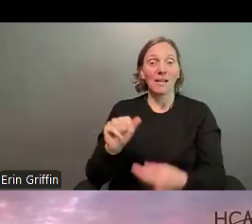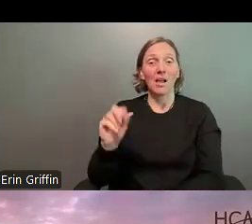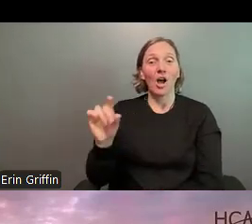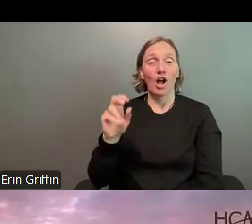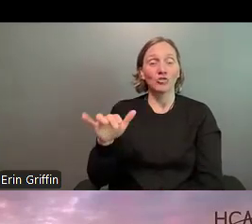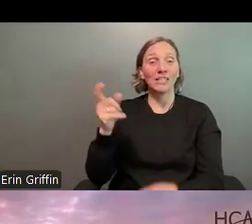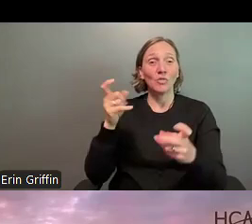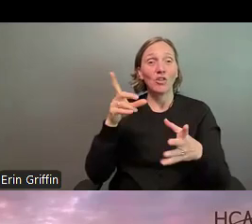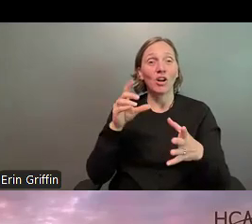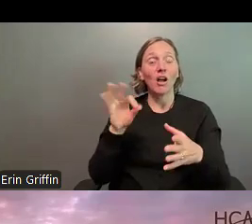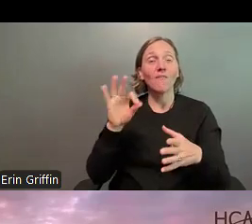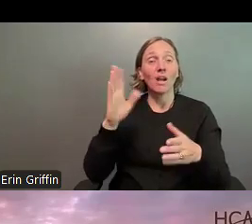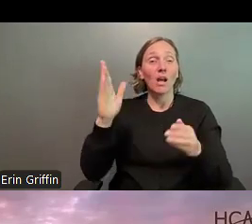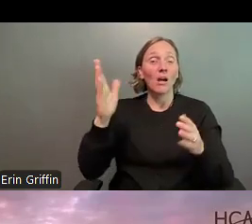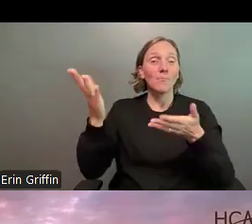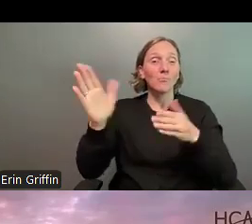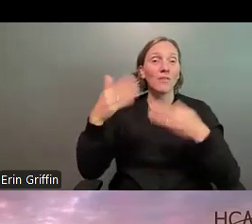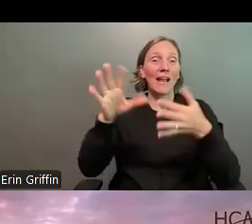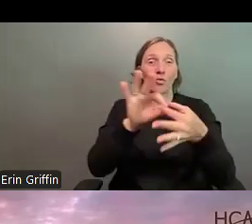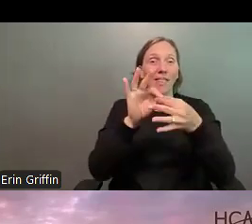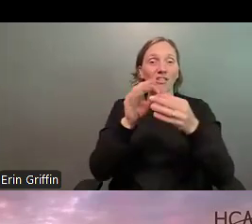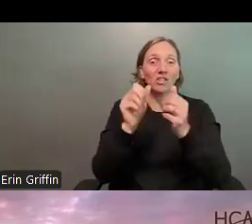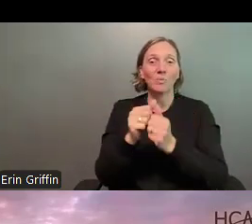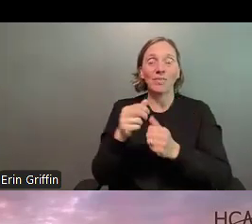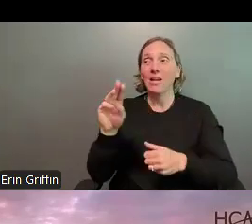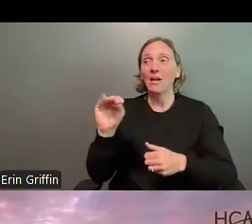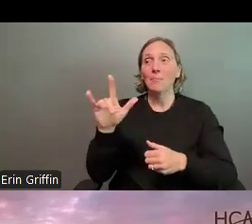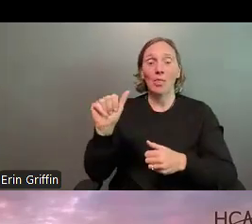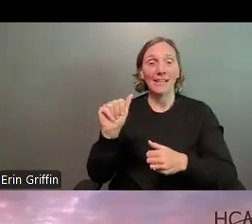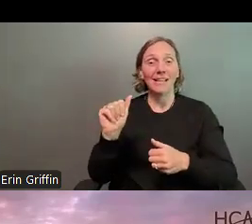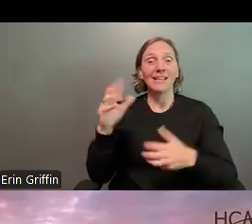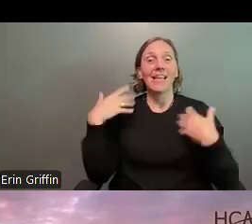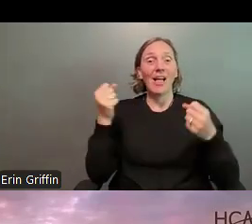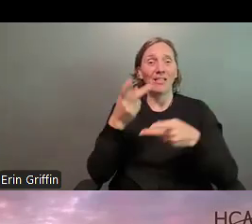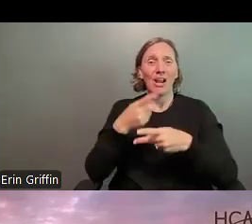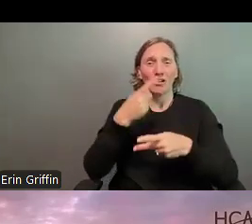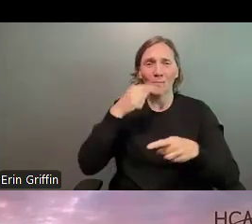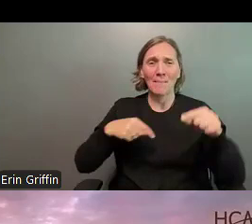Provider Relations with Molina Healthcare. If you could go back one slide, please.